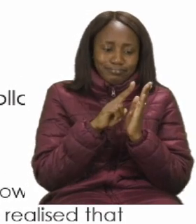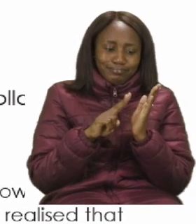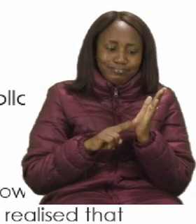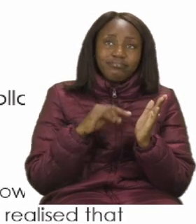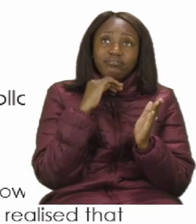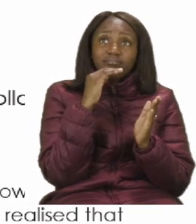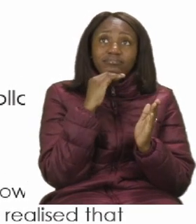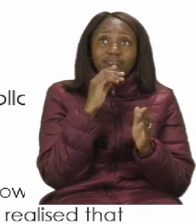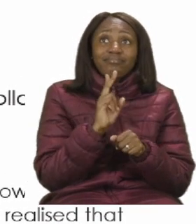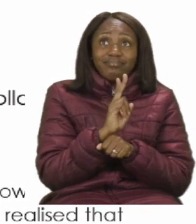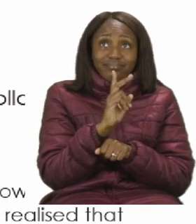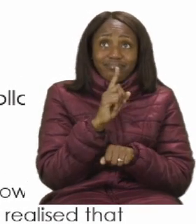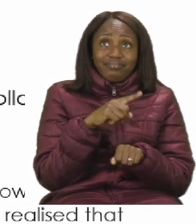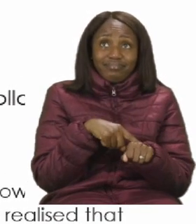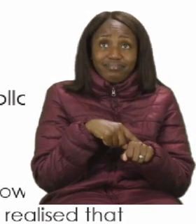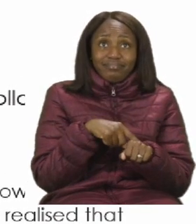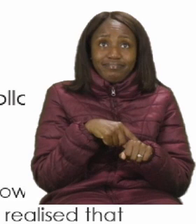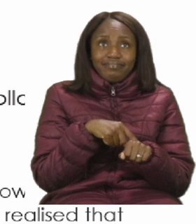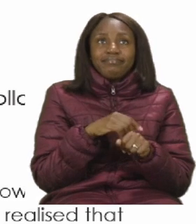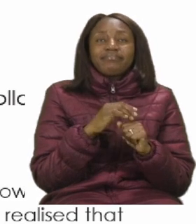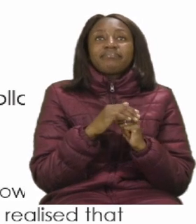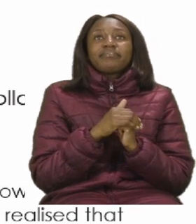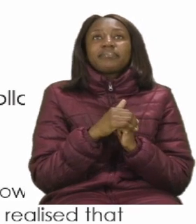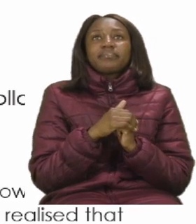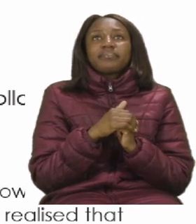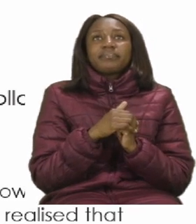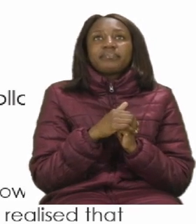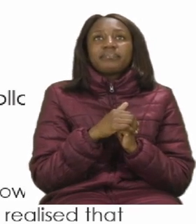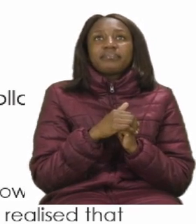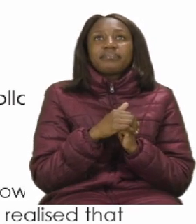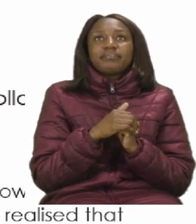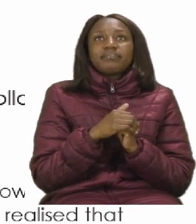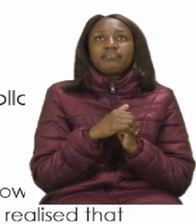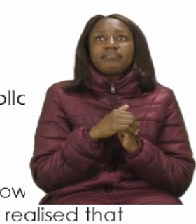read the story one more time.